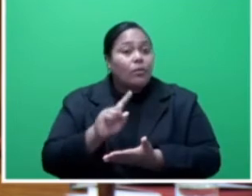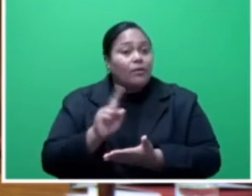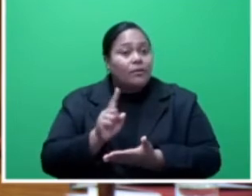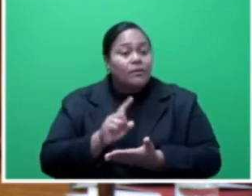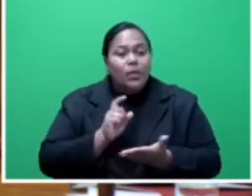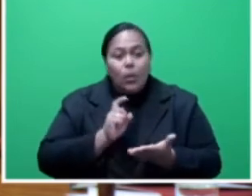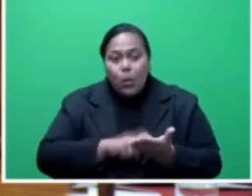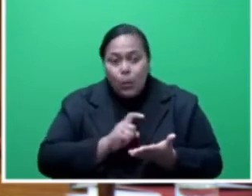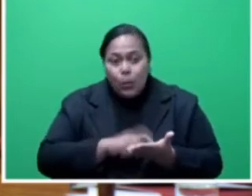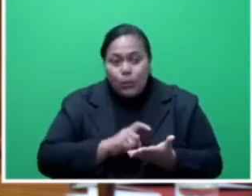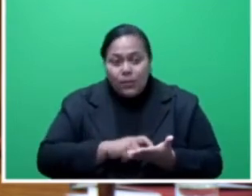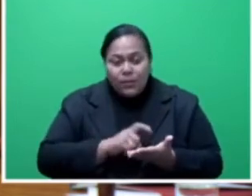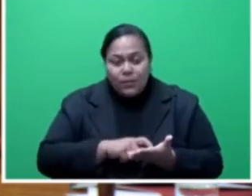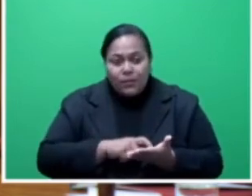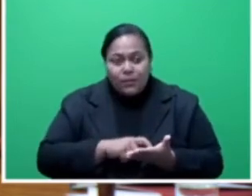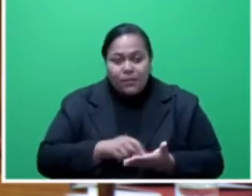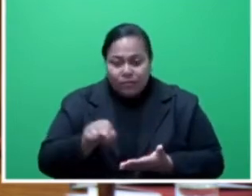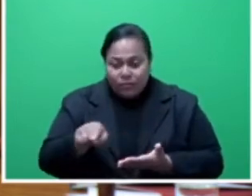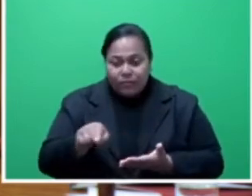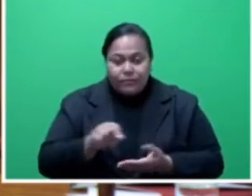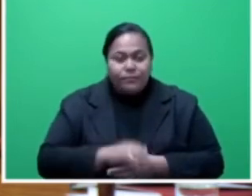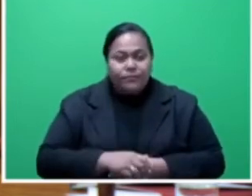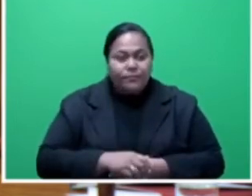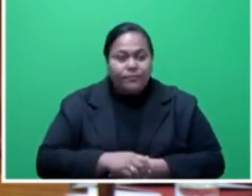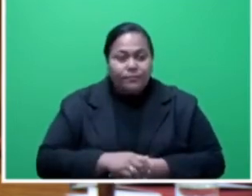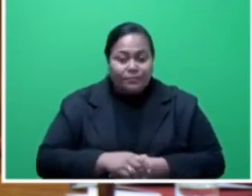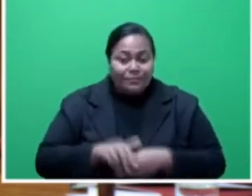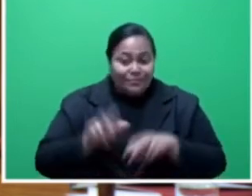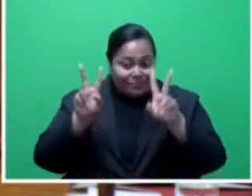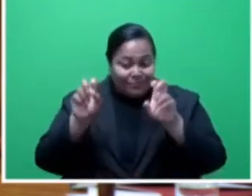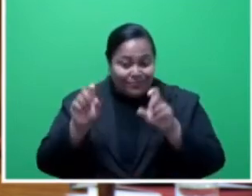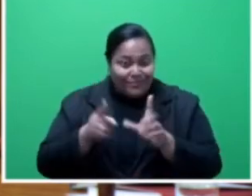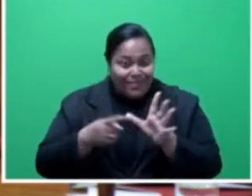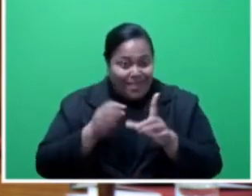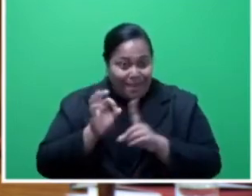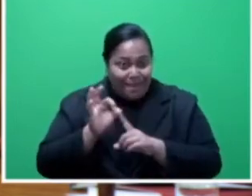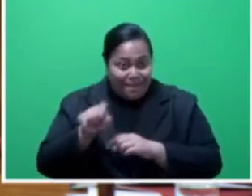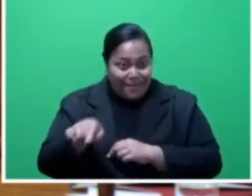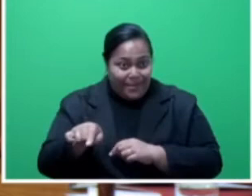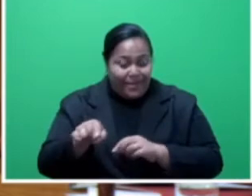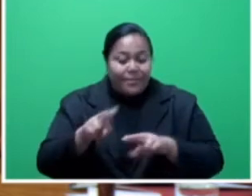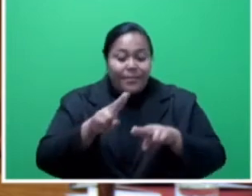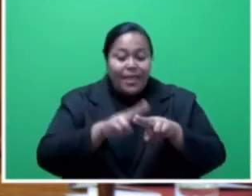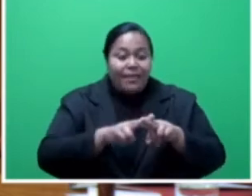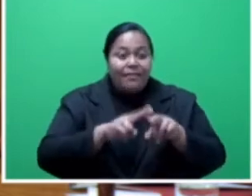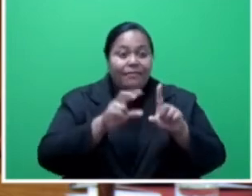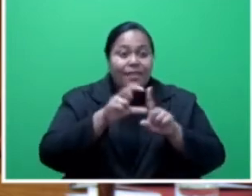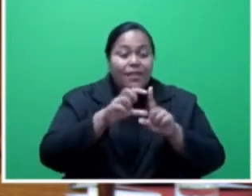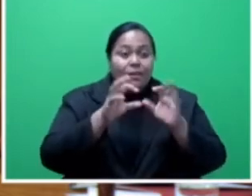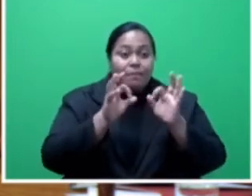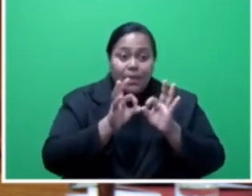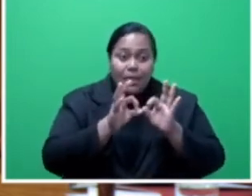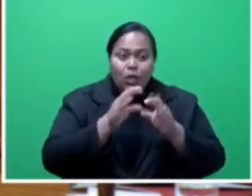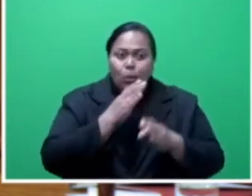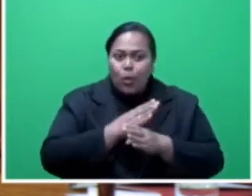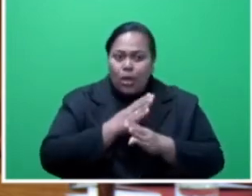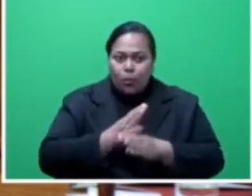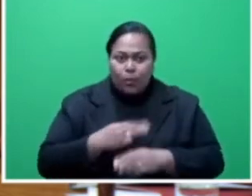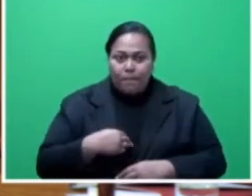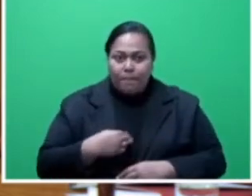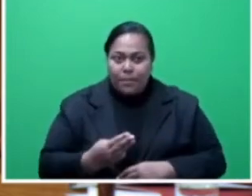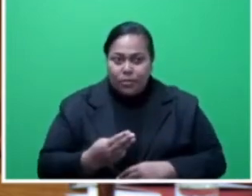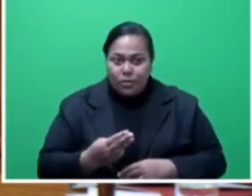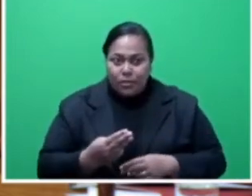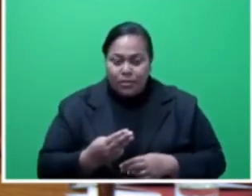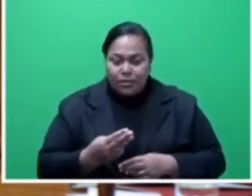economy. And I quote, "The Fiji Development Bank works with a mission in accordance with the FDB